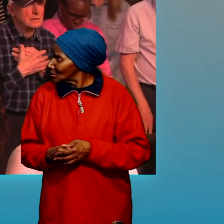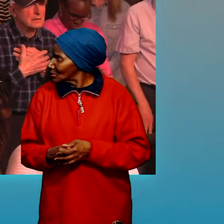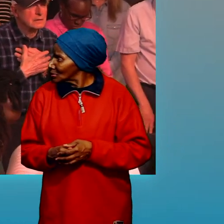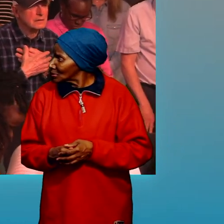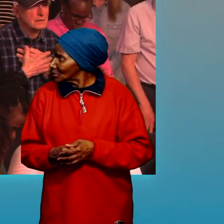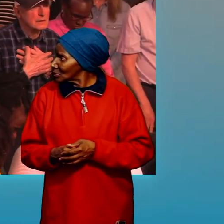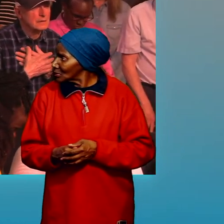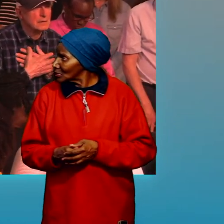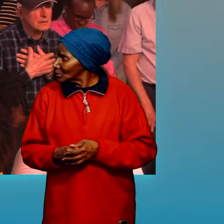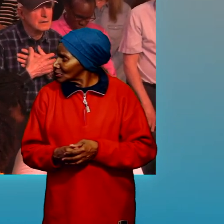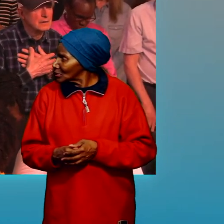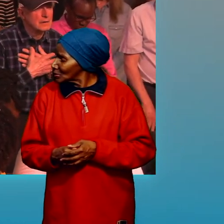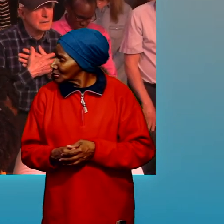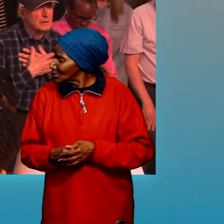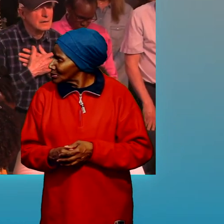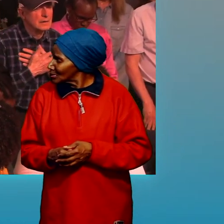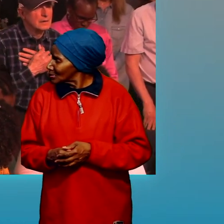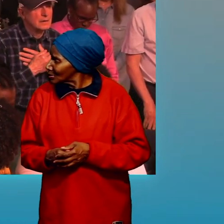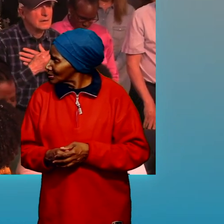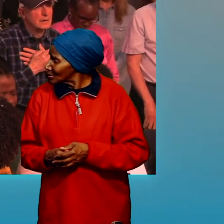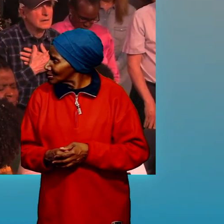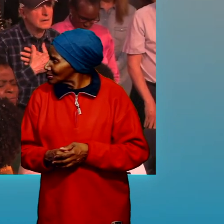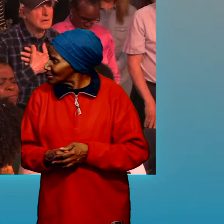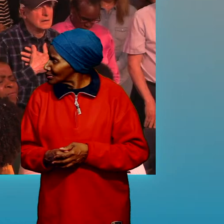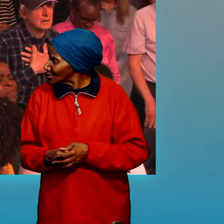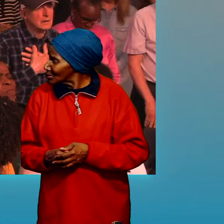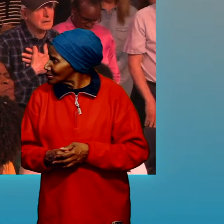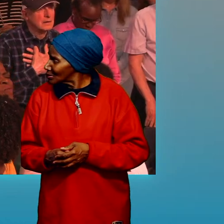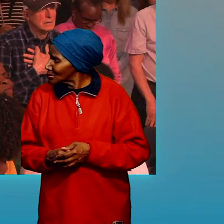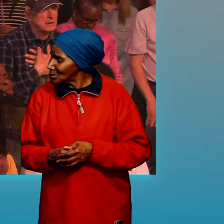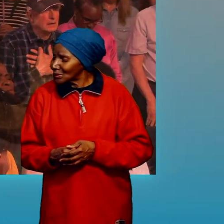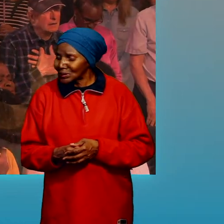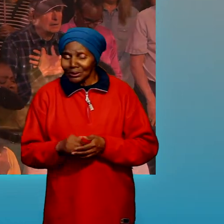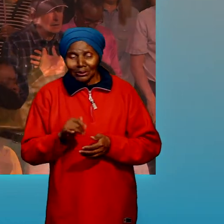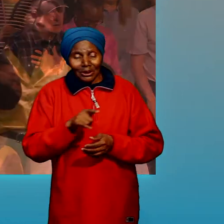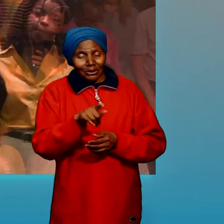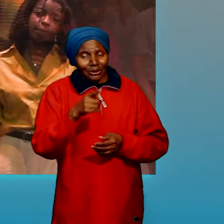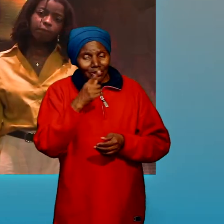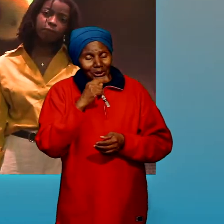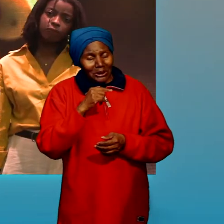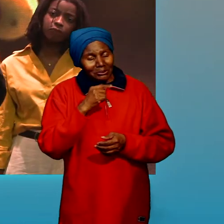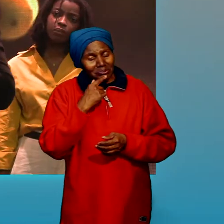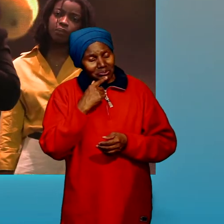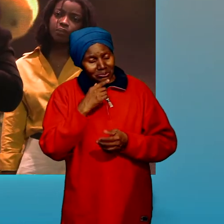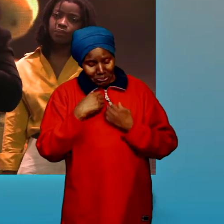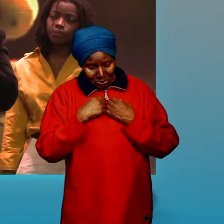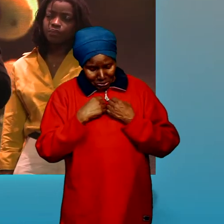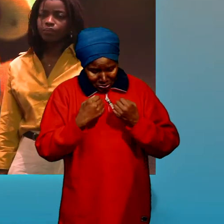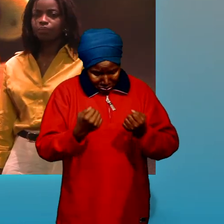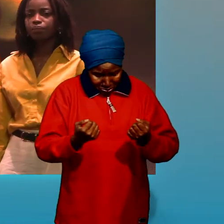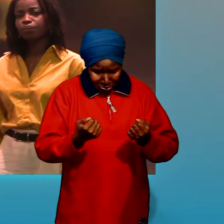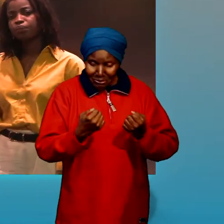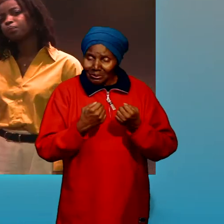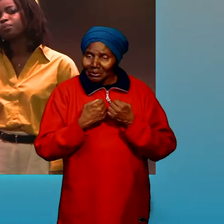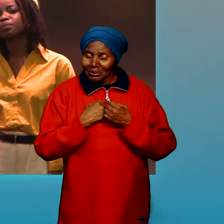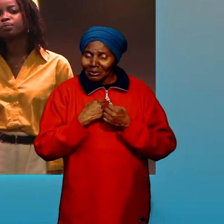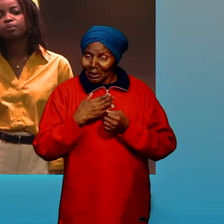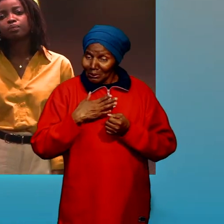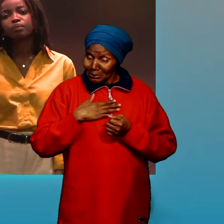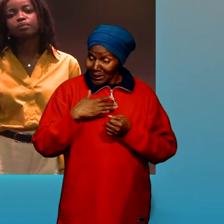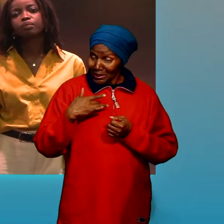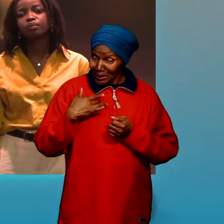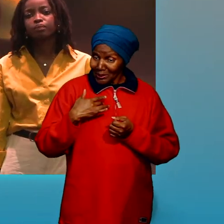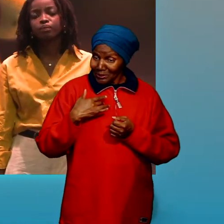For those who can, look at your life right now and say, is it all that it can